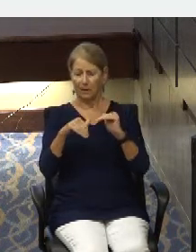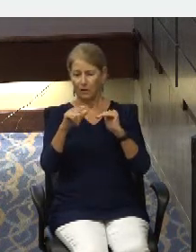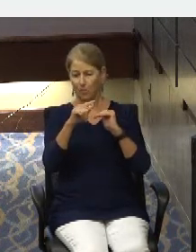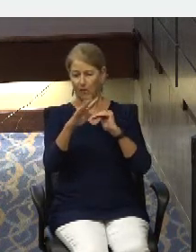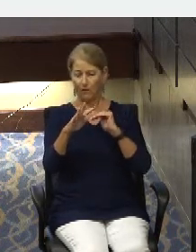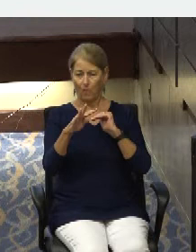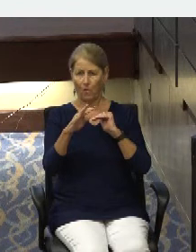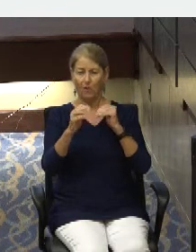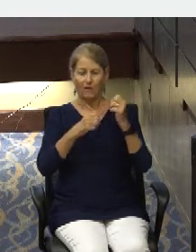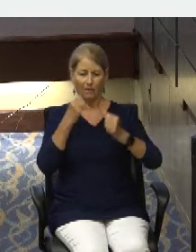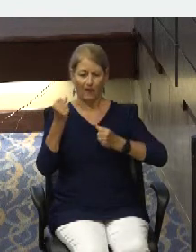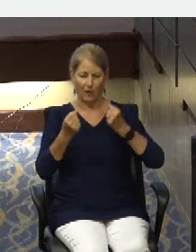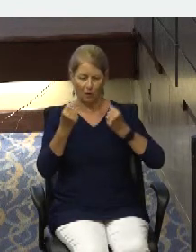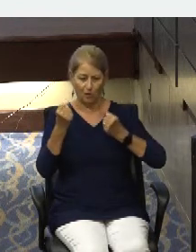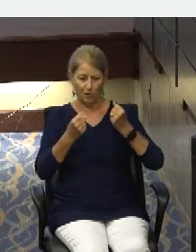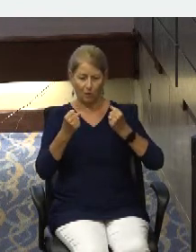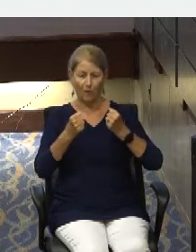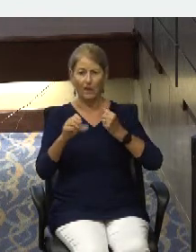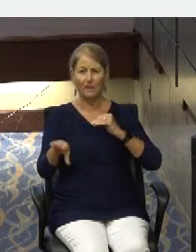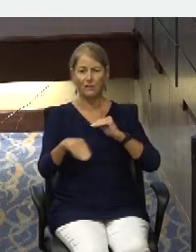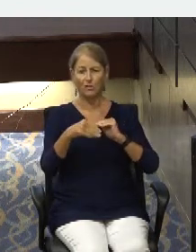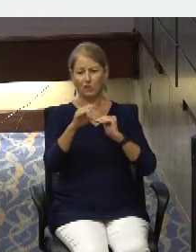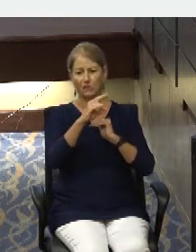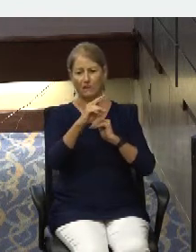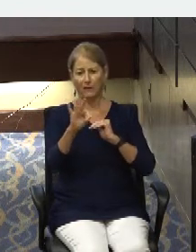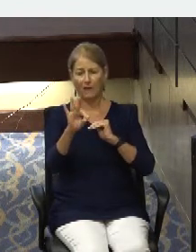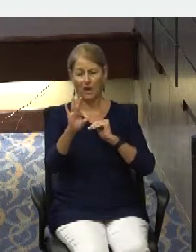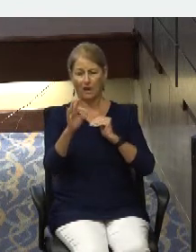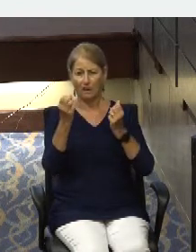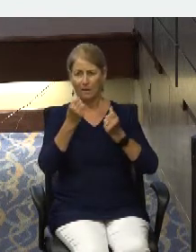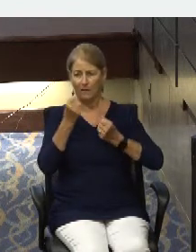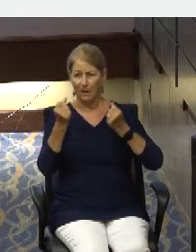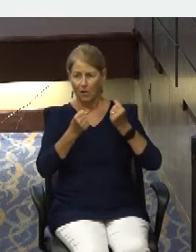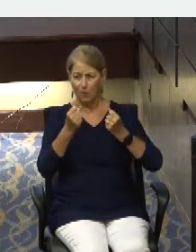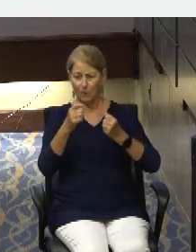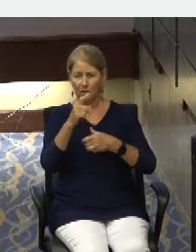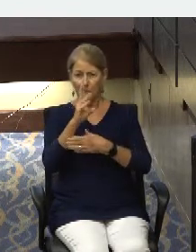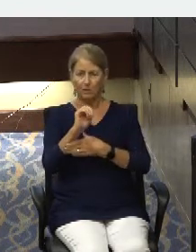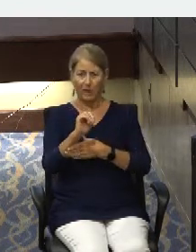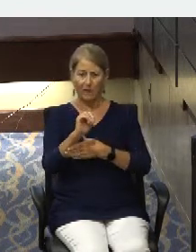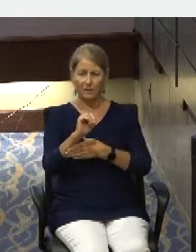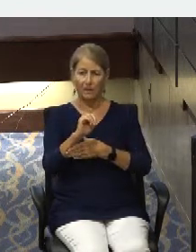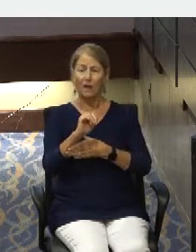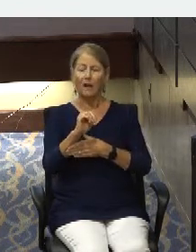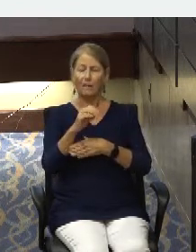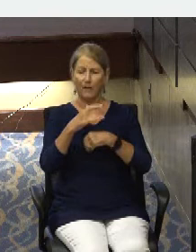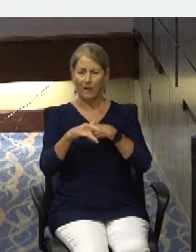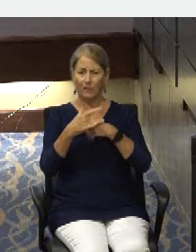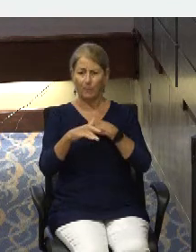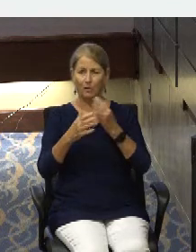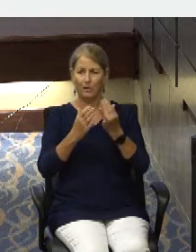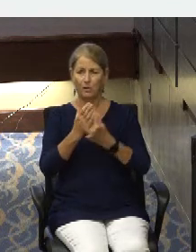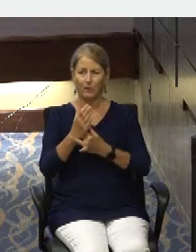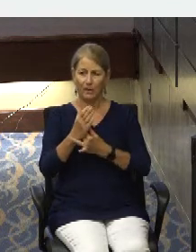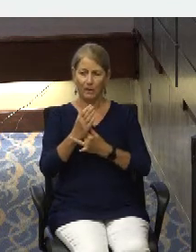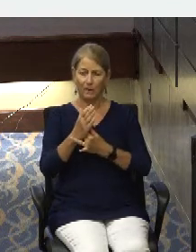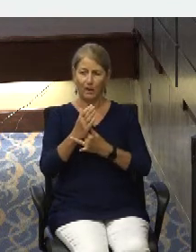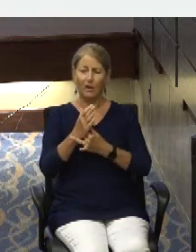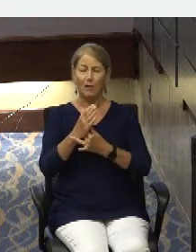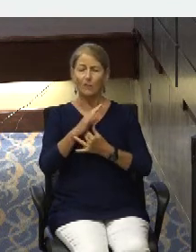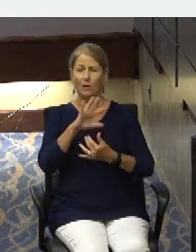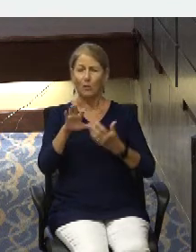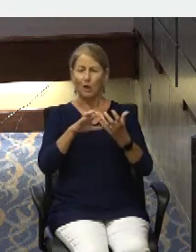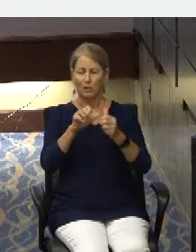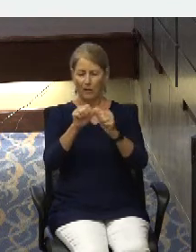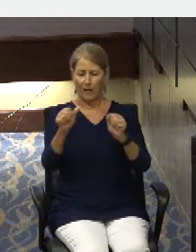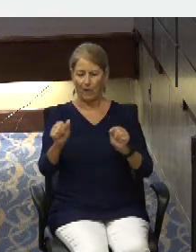with an additional 79 vehicles of space available between the wash queue and the tunnel entrance, which is this area